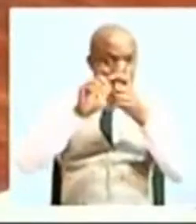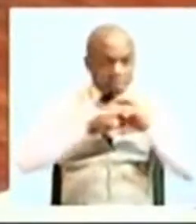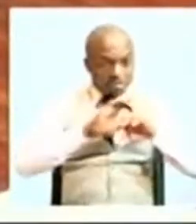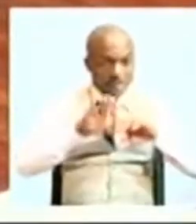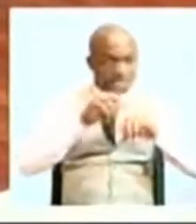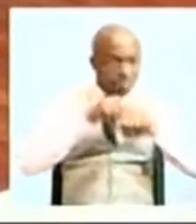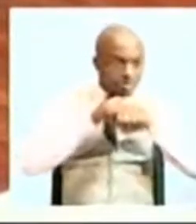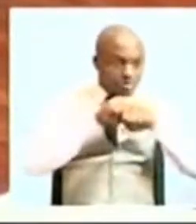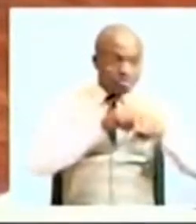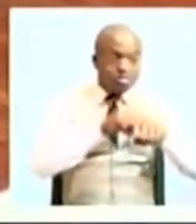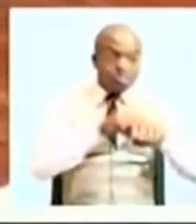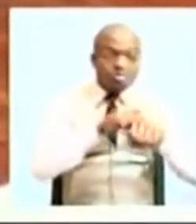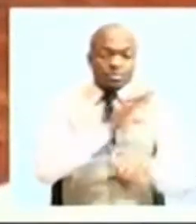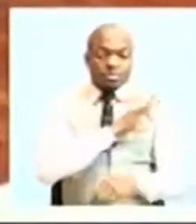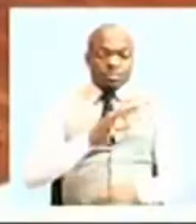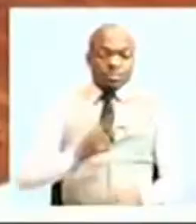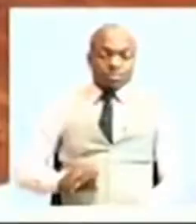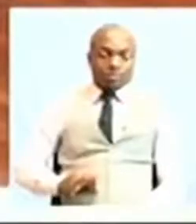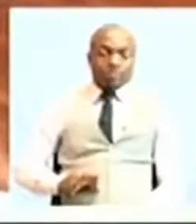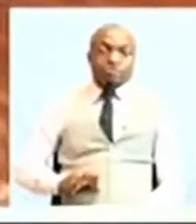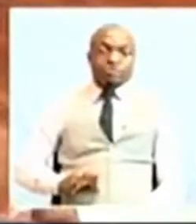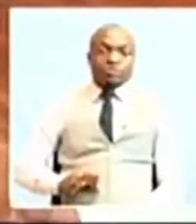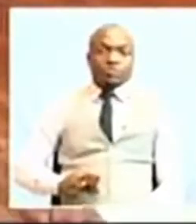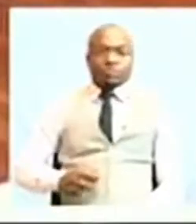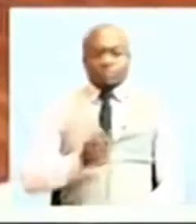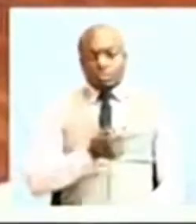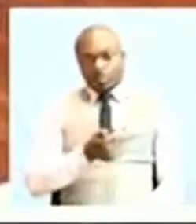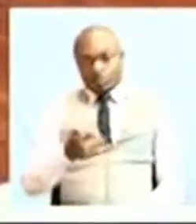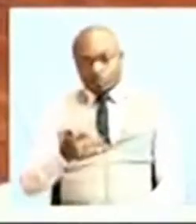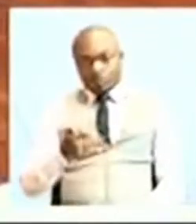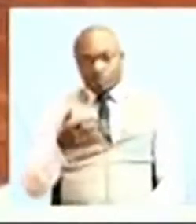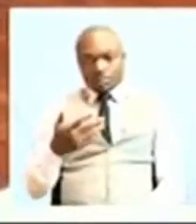transport, meals, and PPE.